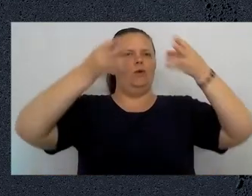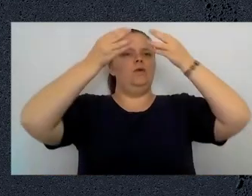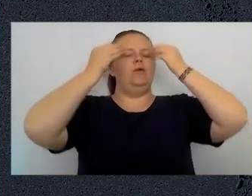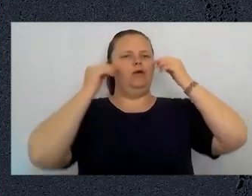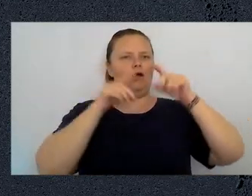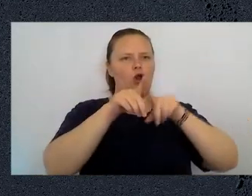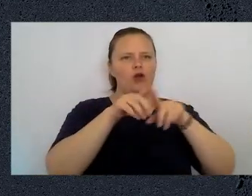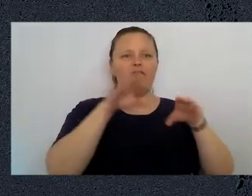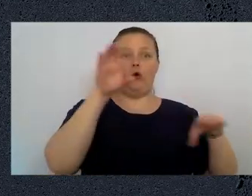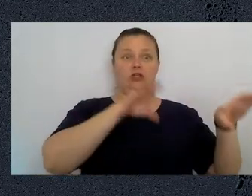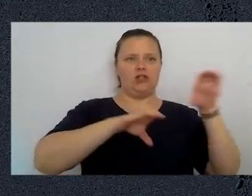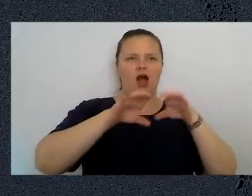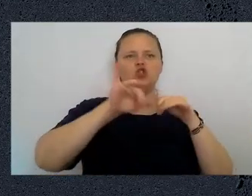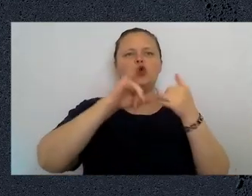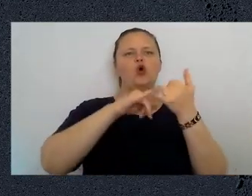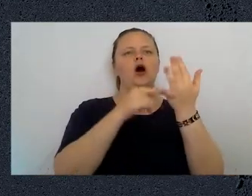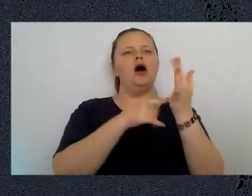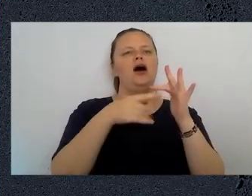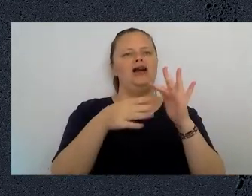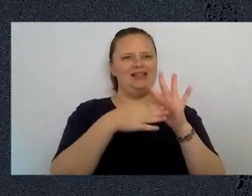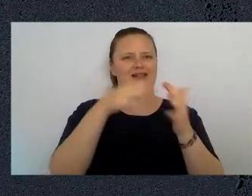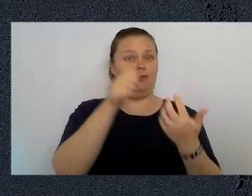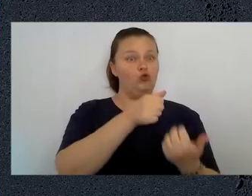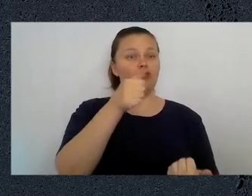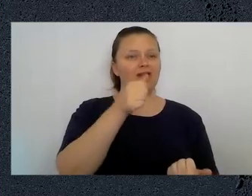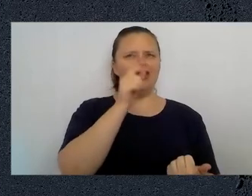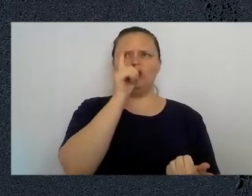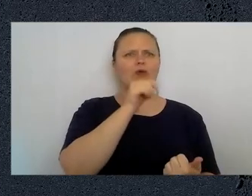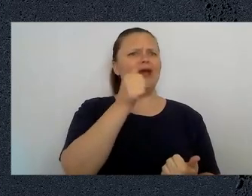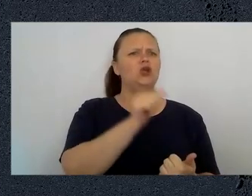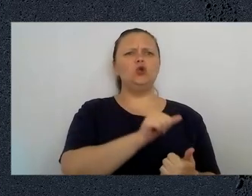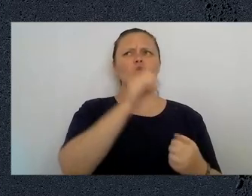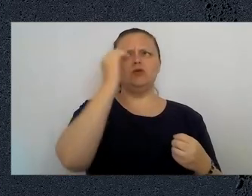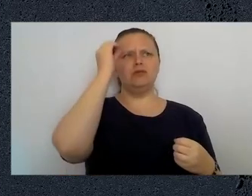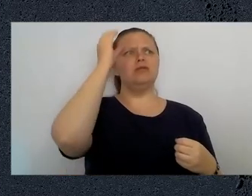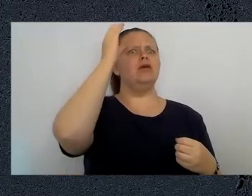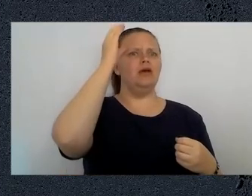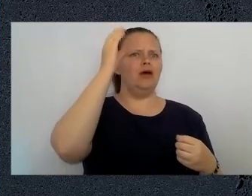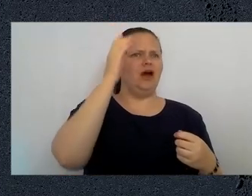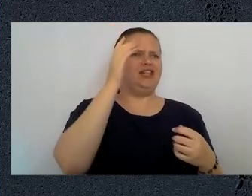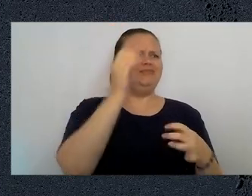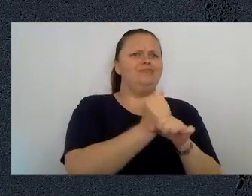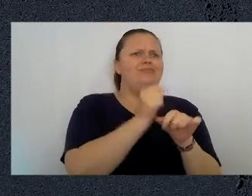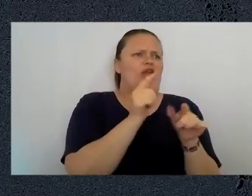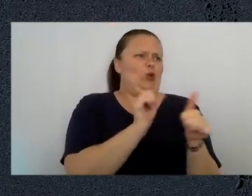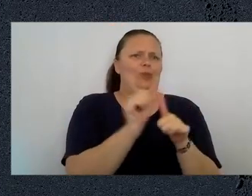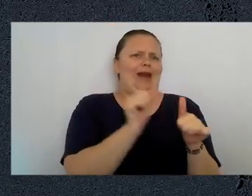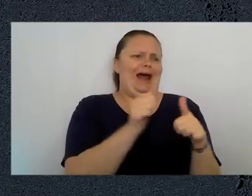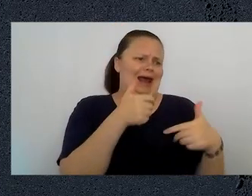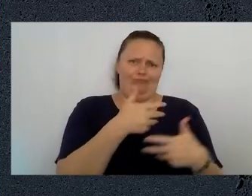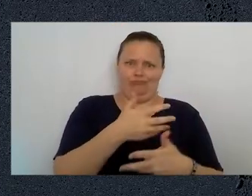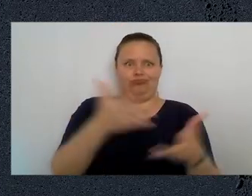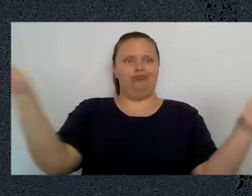degree or in a STEM degree, they can be applied to, they just make you better at absolutely any other